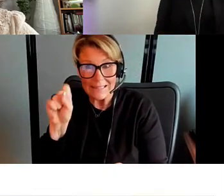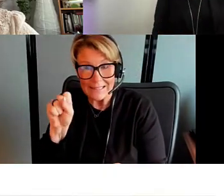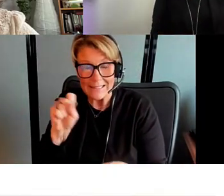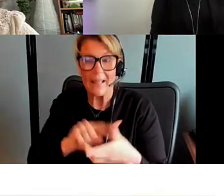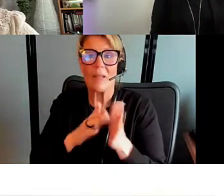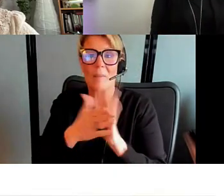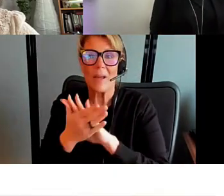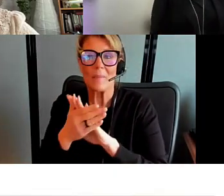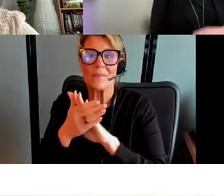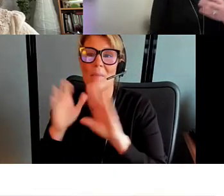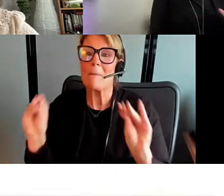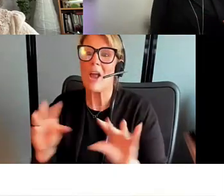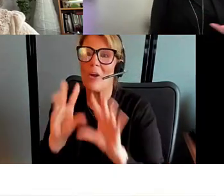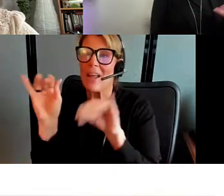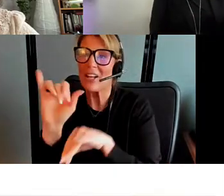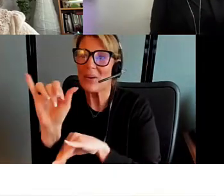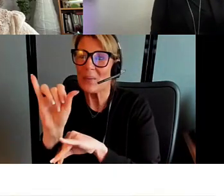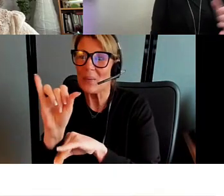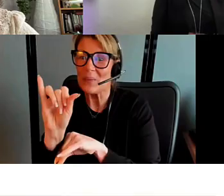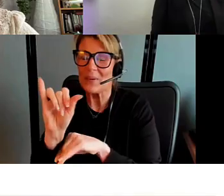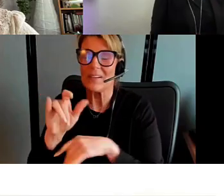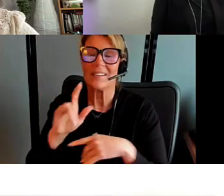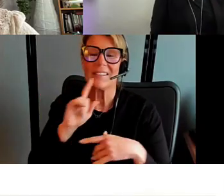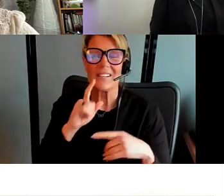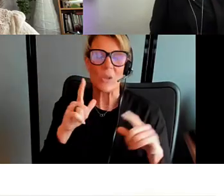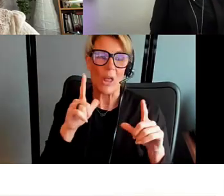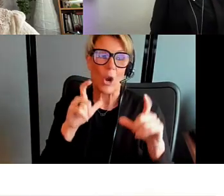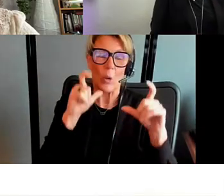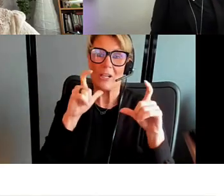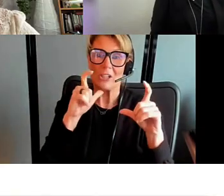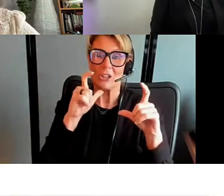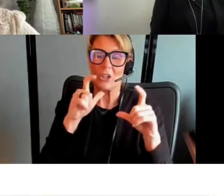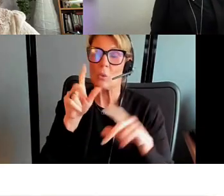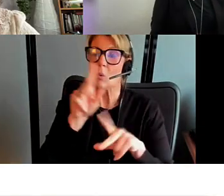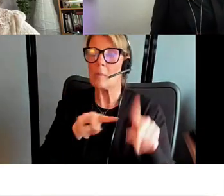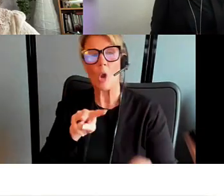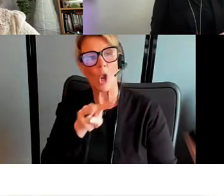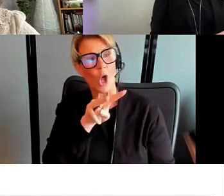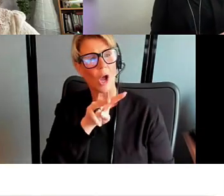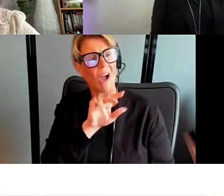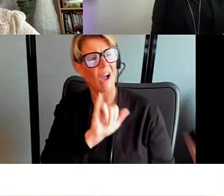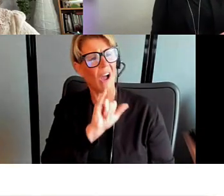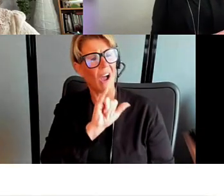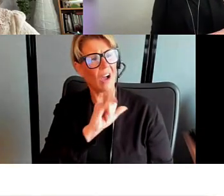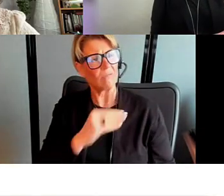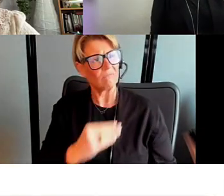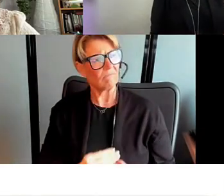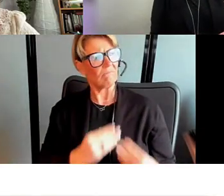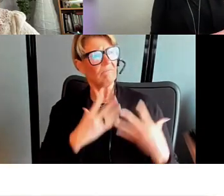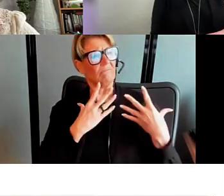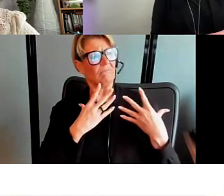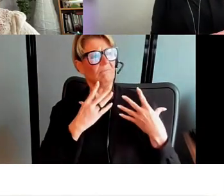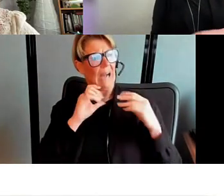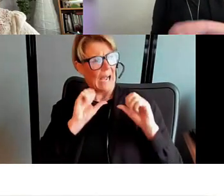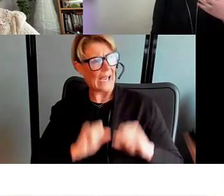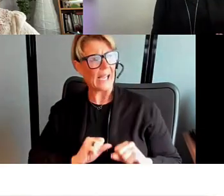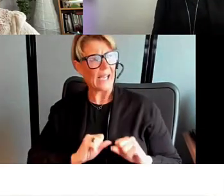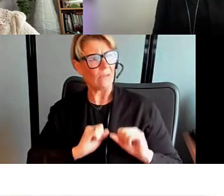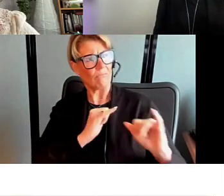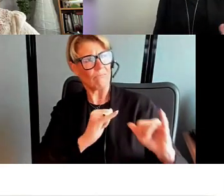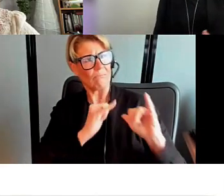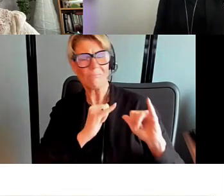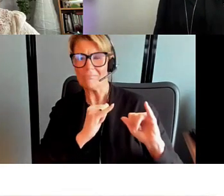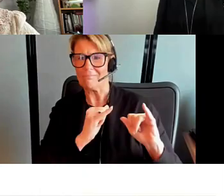And, having her picture really, again, other people can relate to her story. So when we're looking at